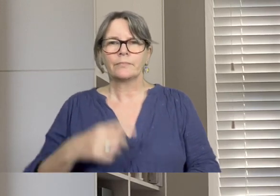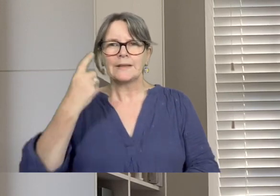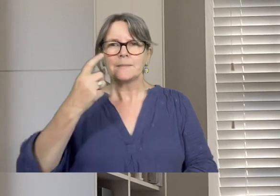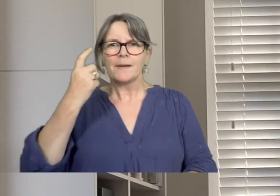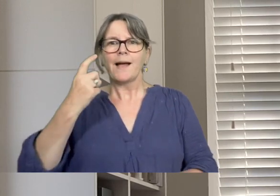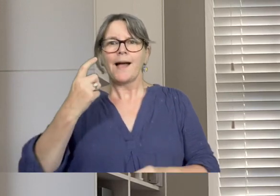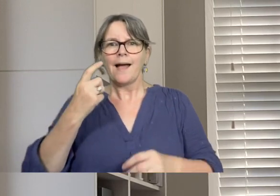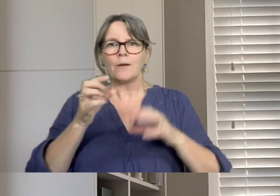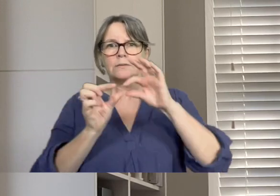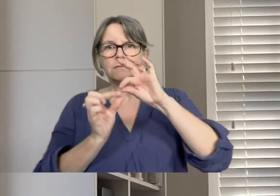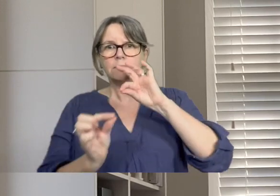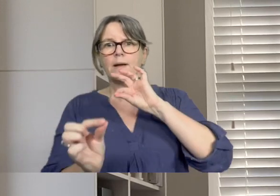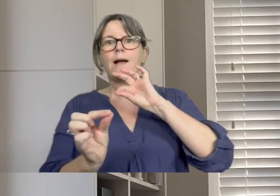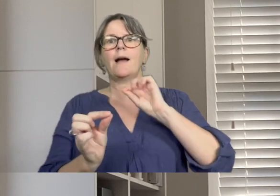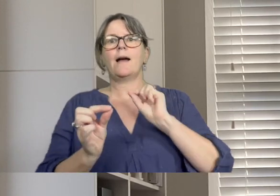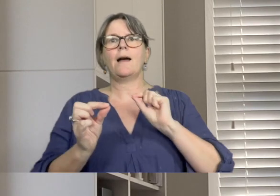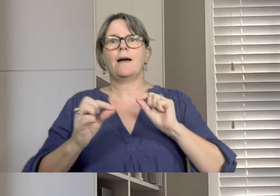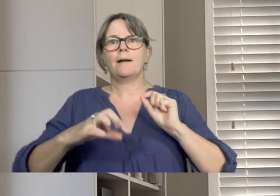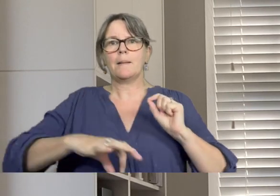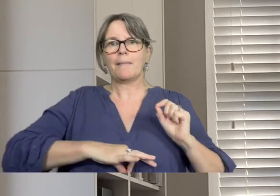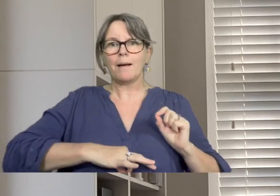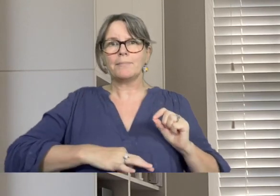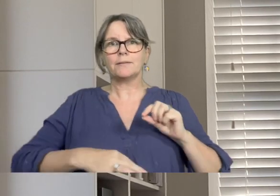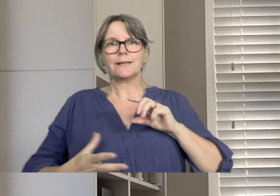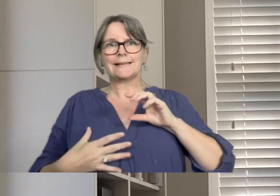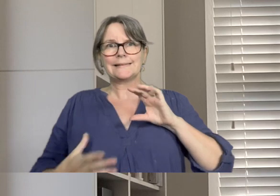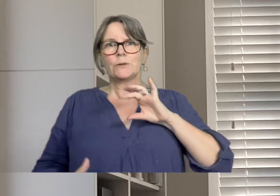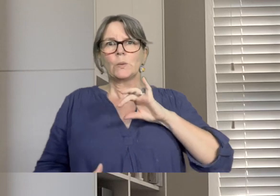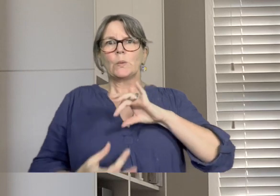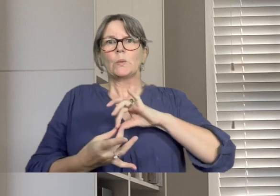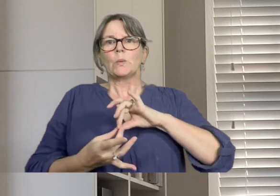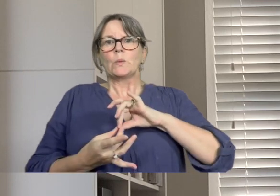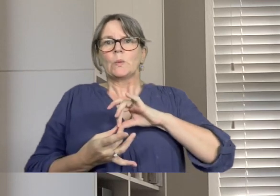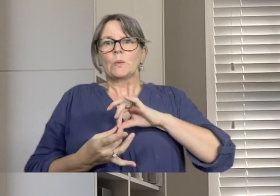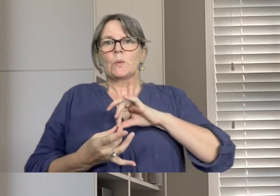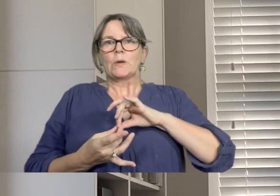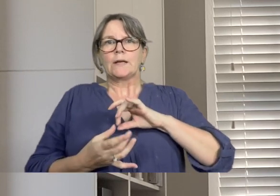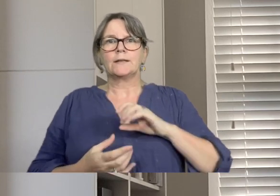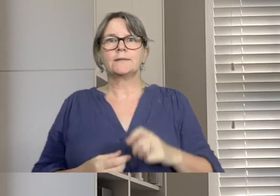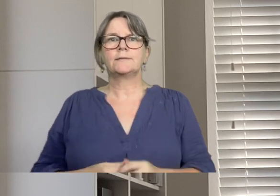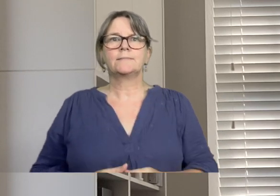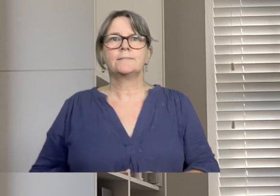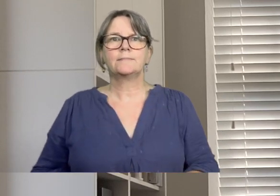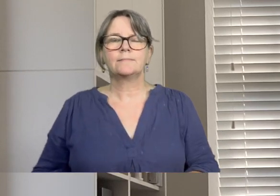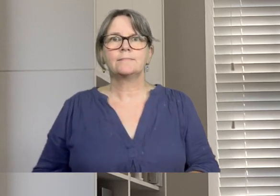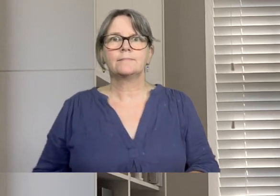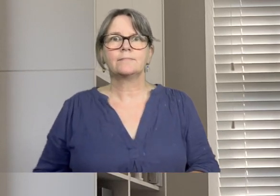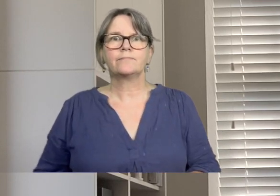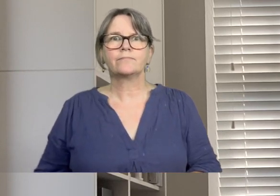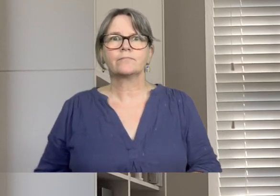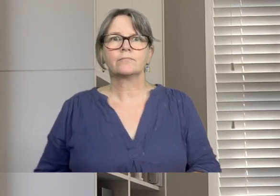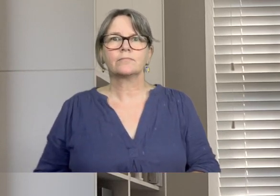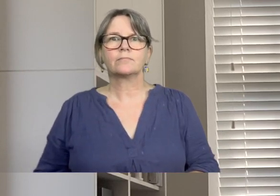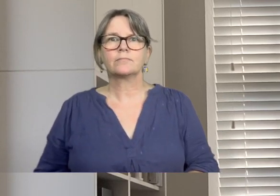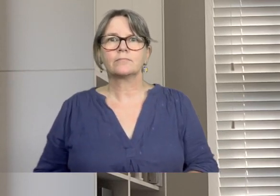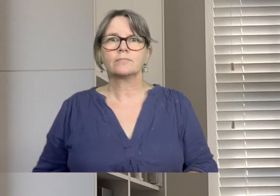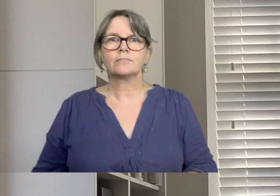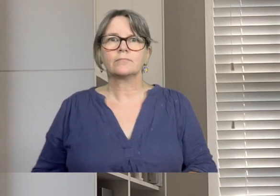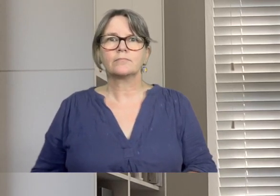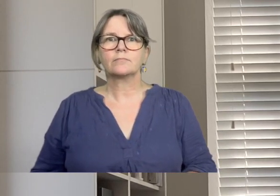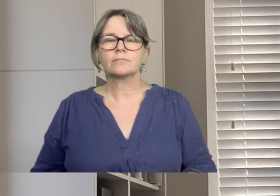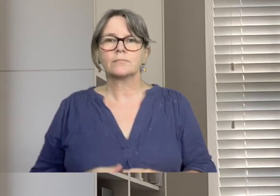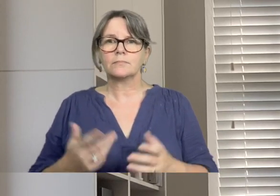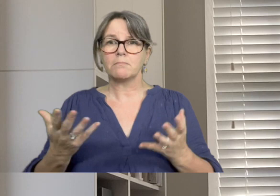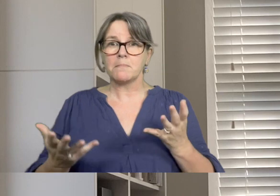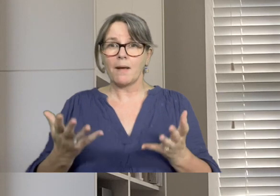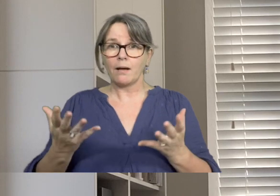belly button. And we want to find a sense of balance between the two, so they're level. We haven't got belly button down and tail up. We haven't got tail down